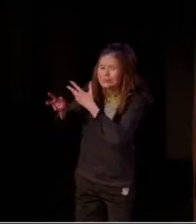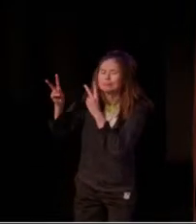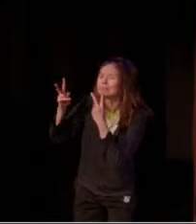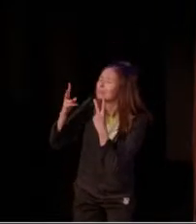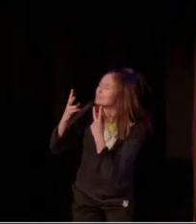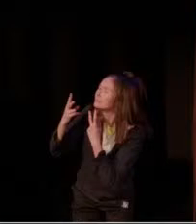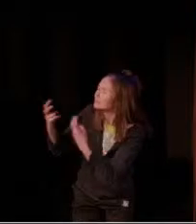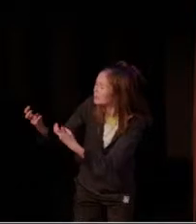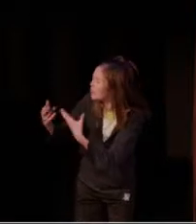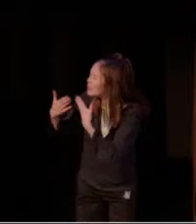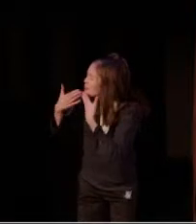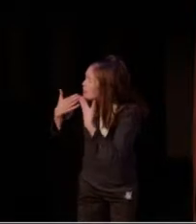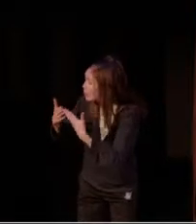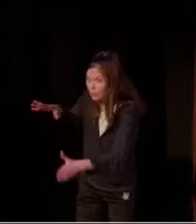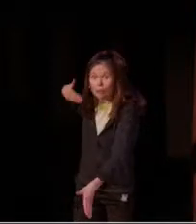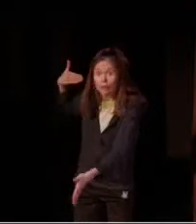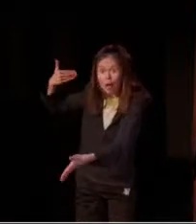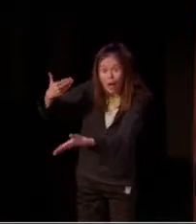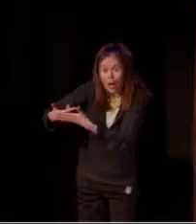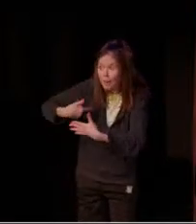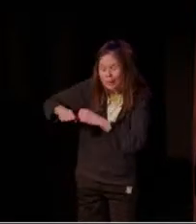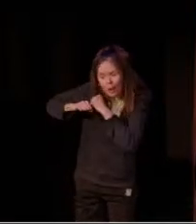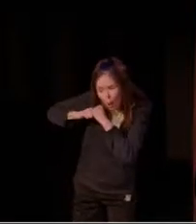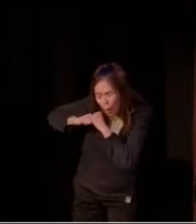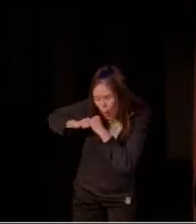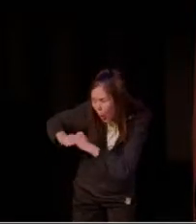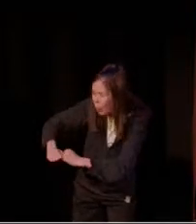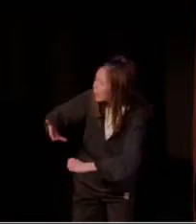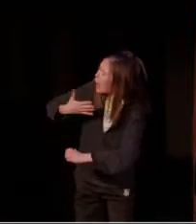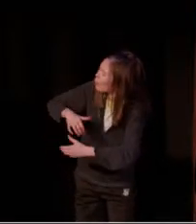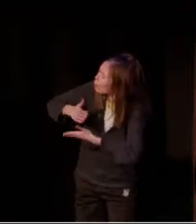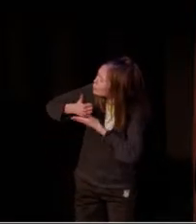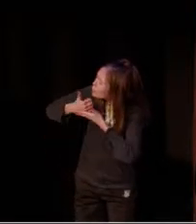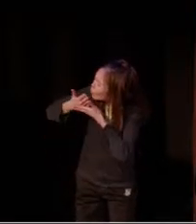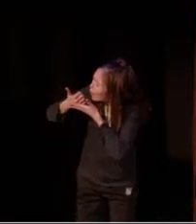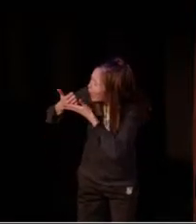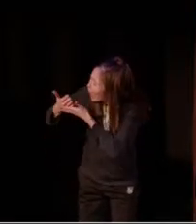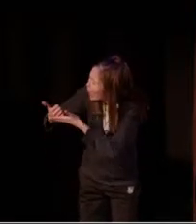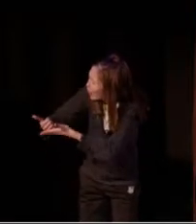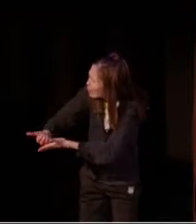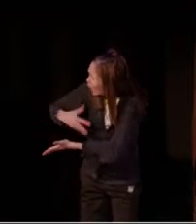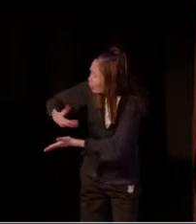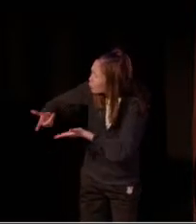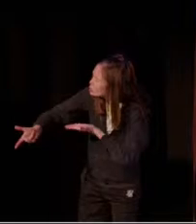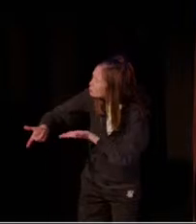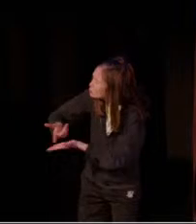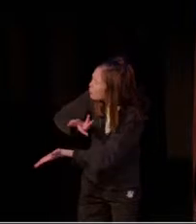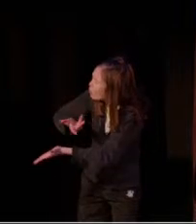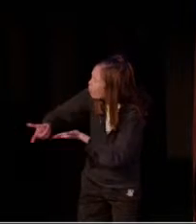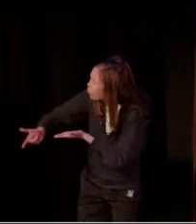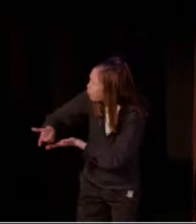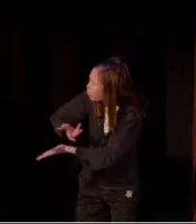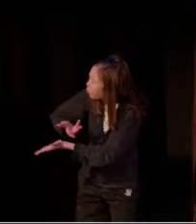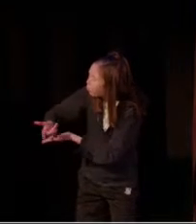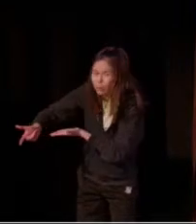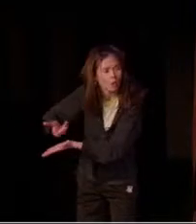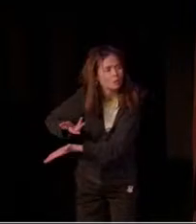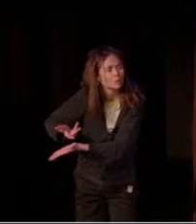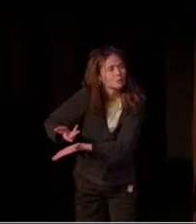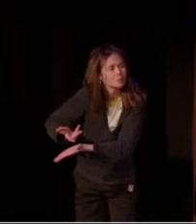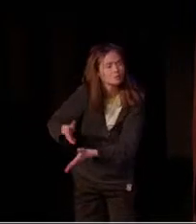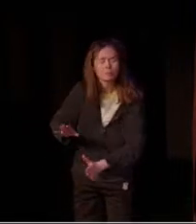your loyal advisor, your physician, your obedient counsellor, and yet who